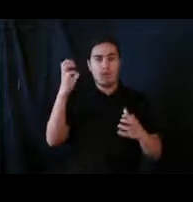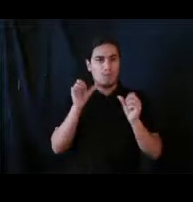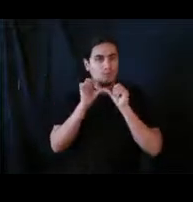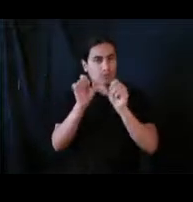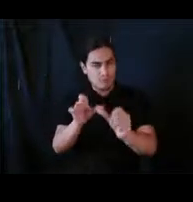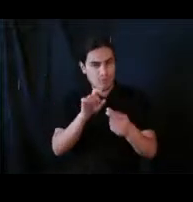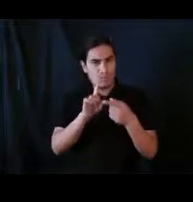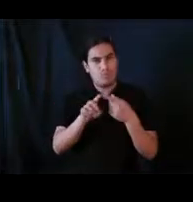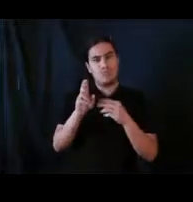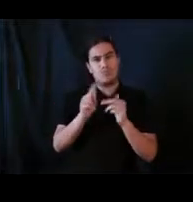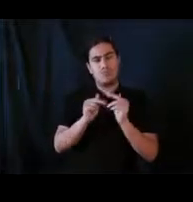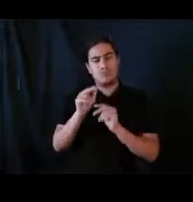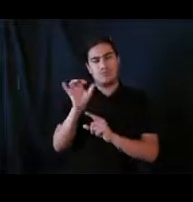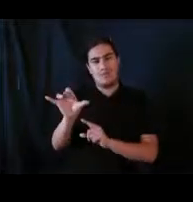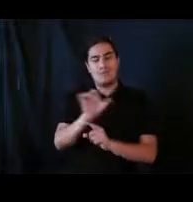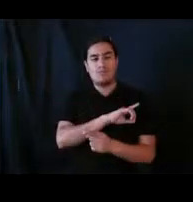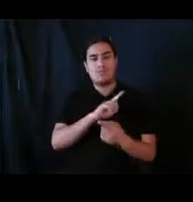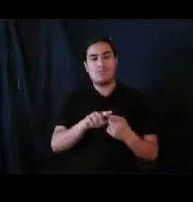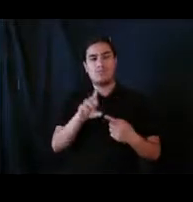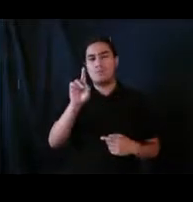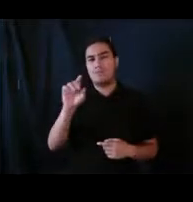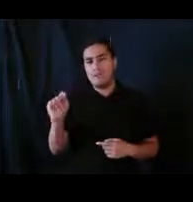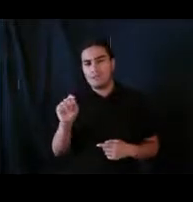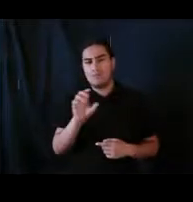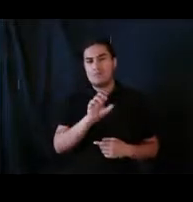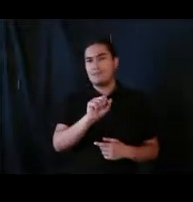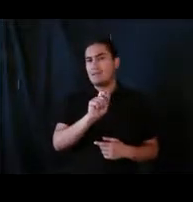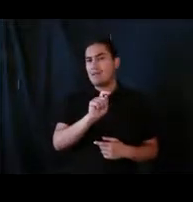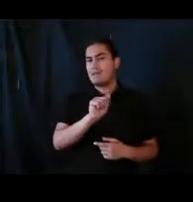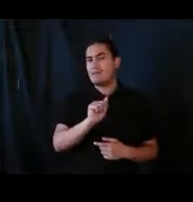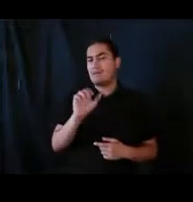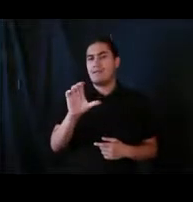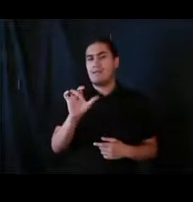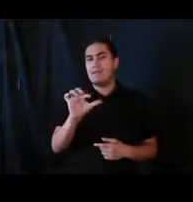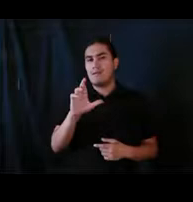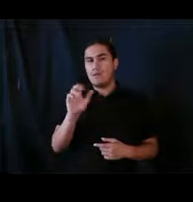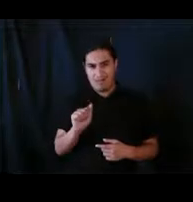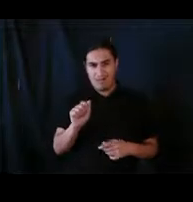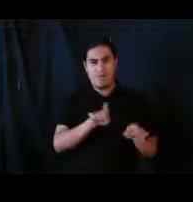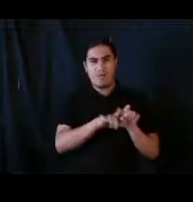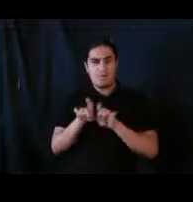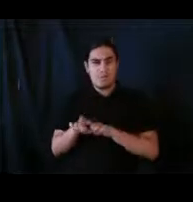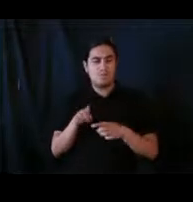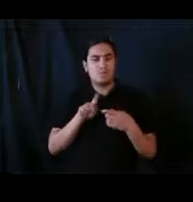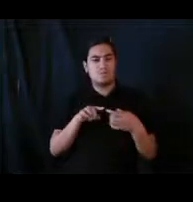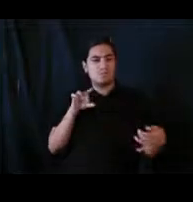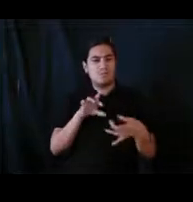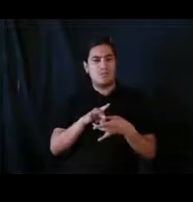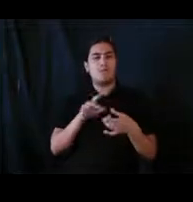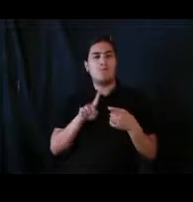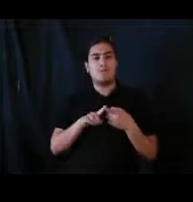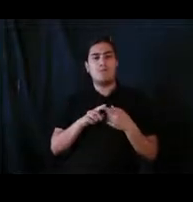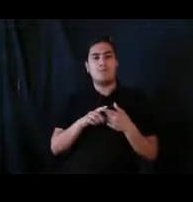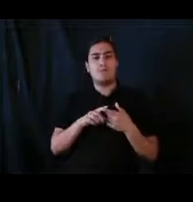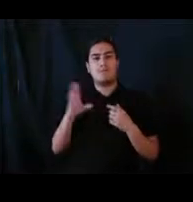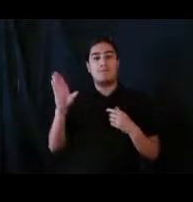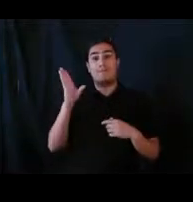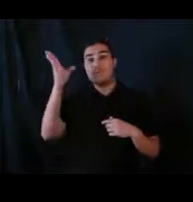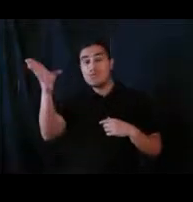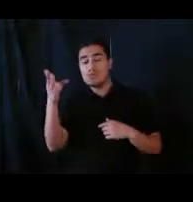constructed all the way through our downtown onto santa clara in our downtown where it will connect with not just a future high-speed